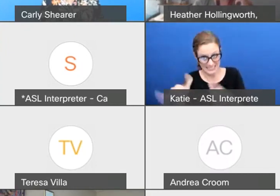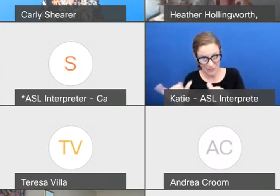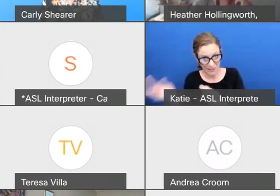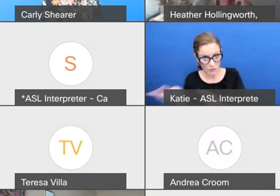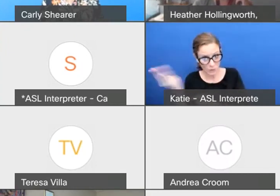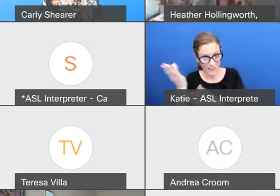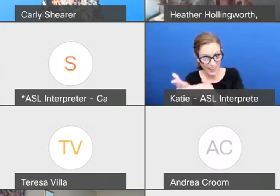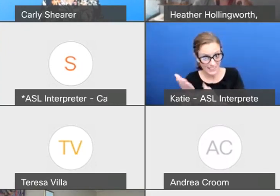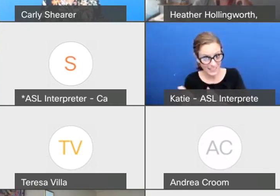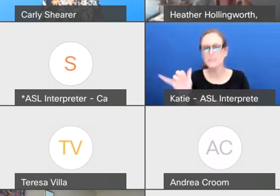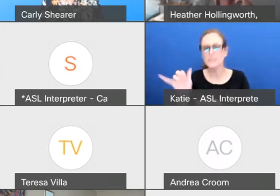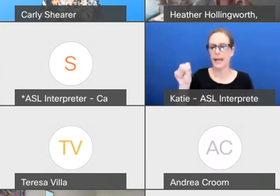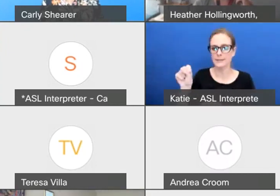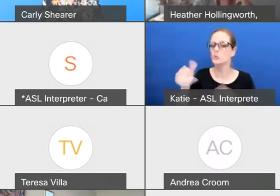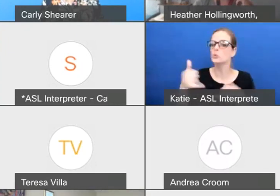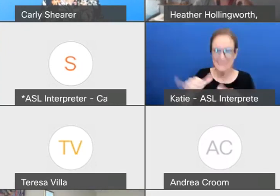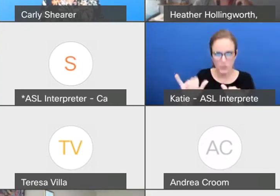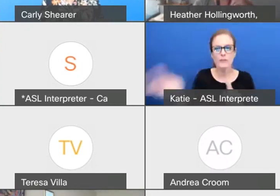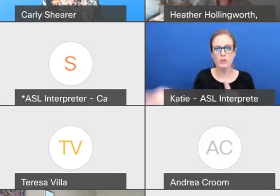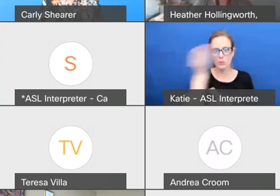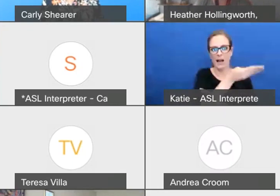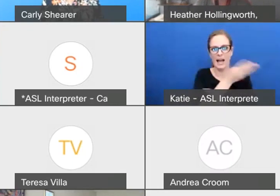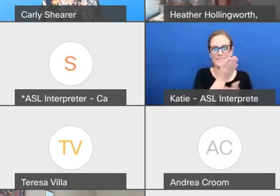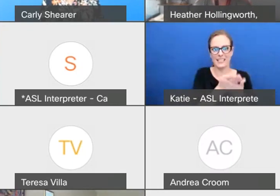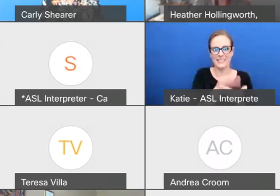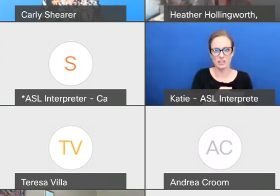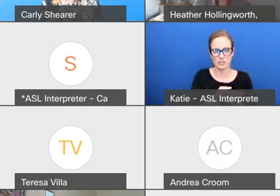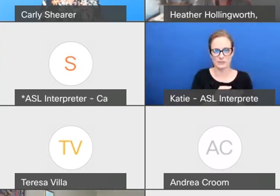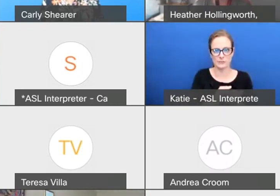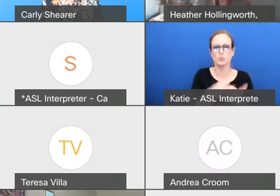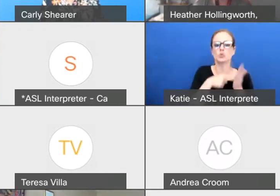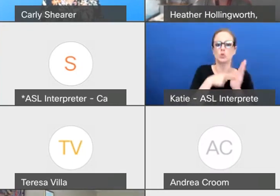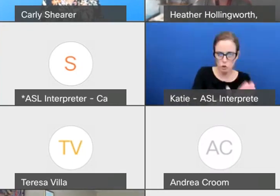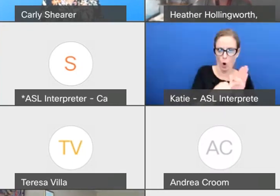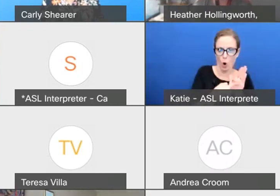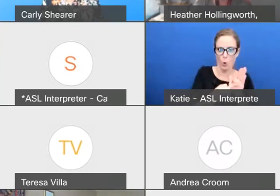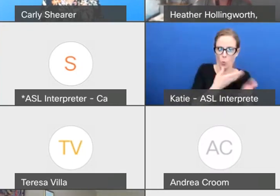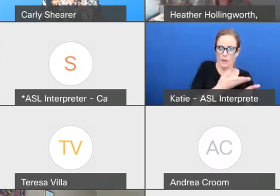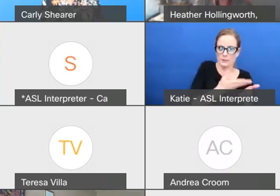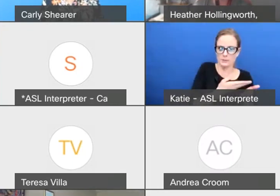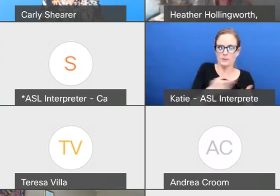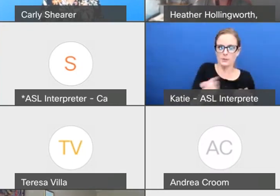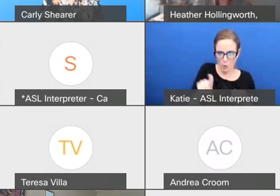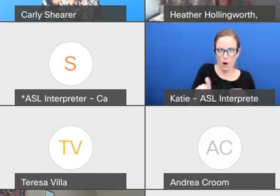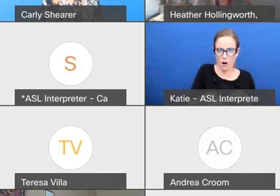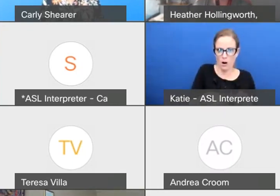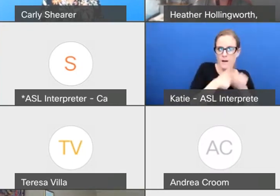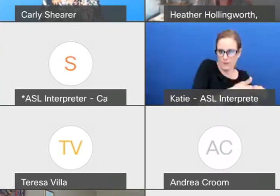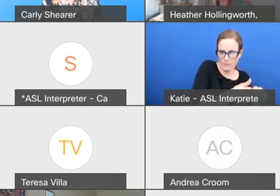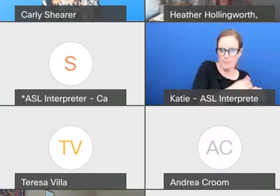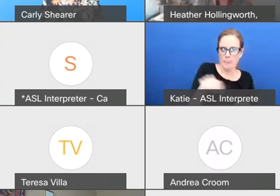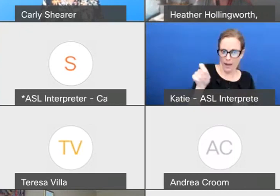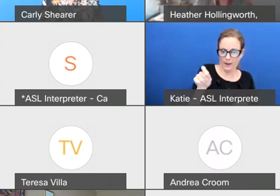provide validation stuff to show us that you are, if that makes sense. And then we take that documentation, and then that's